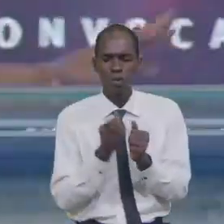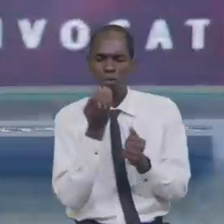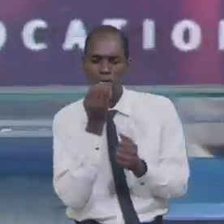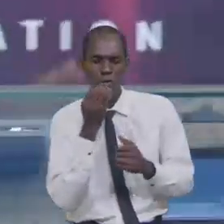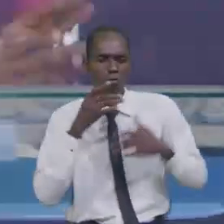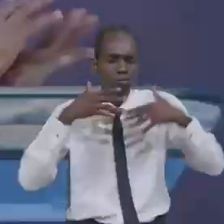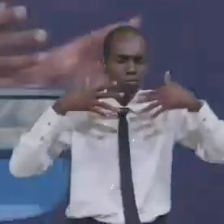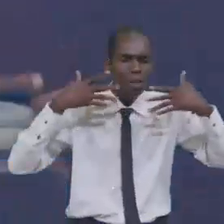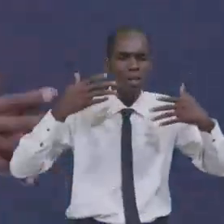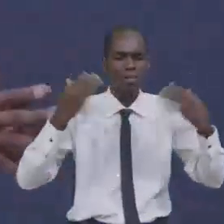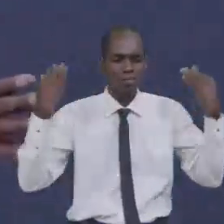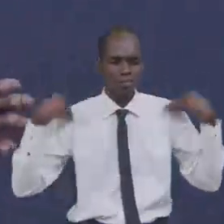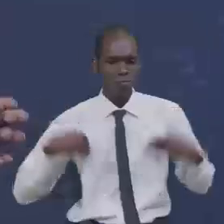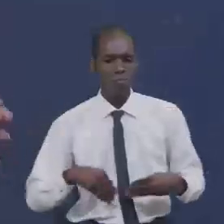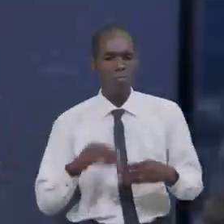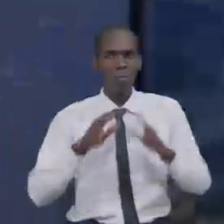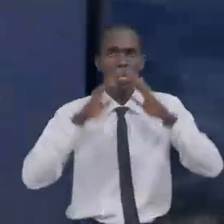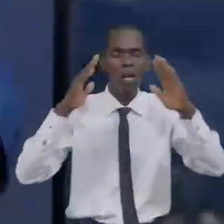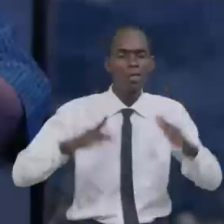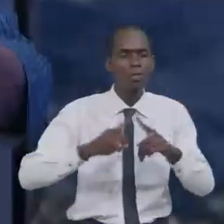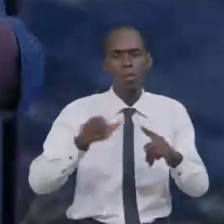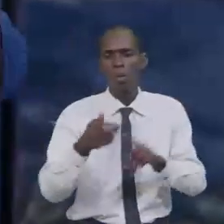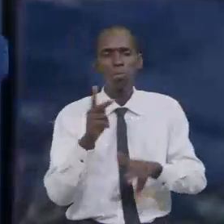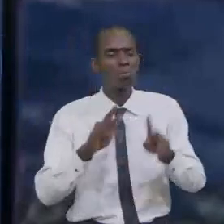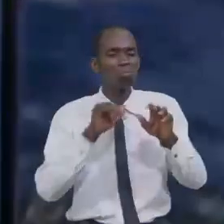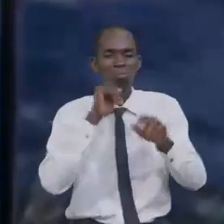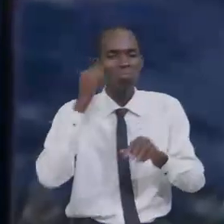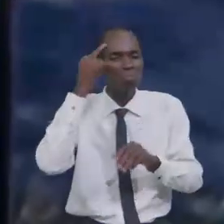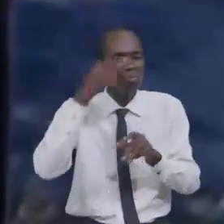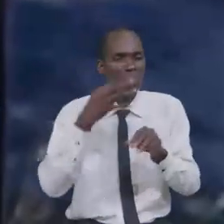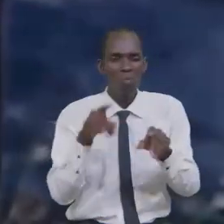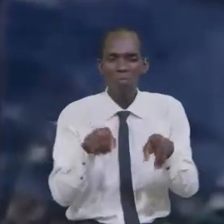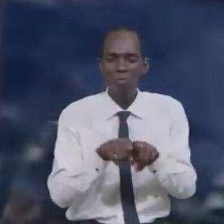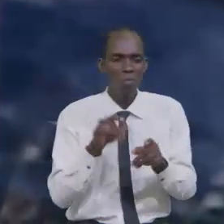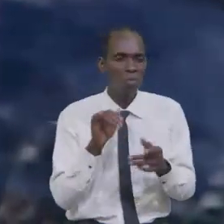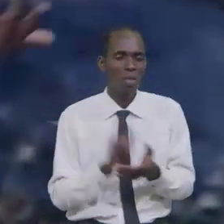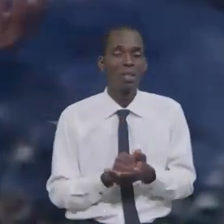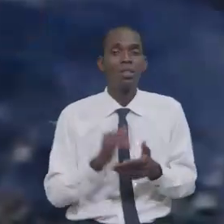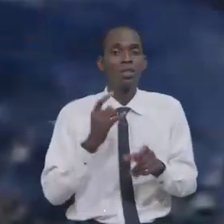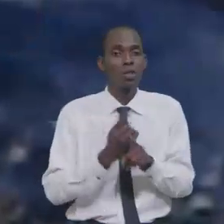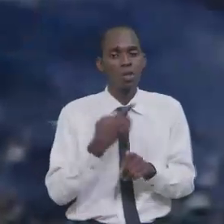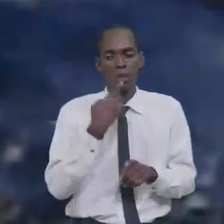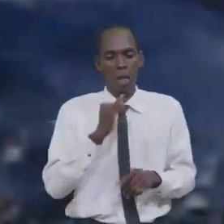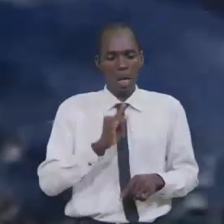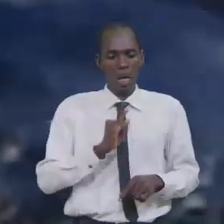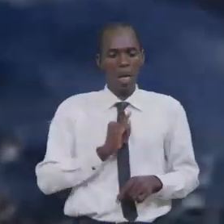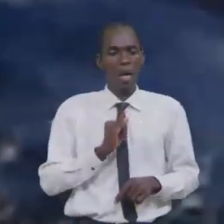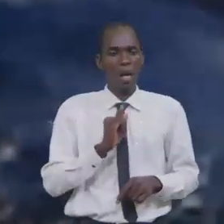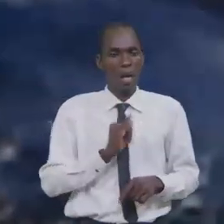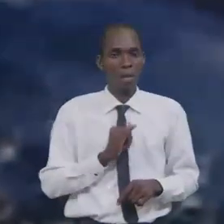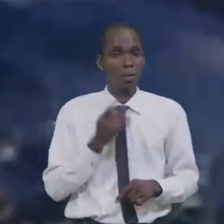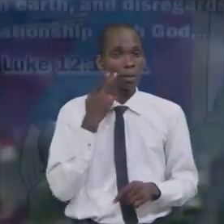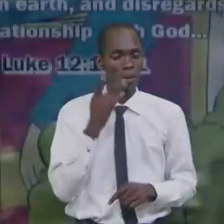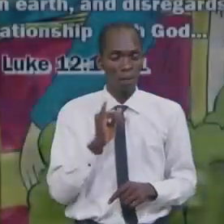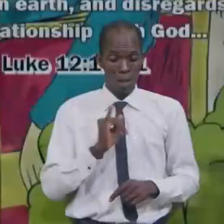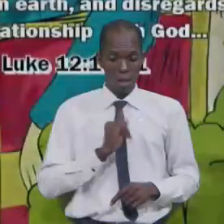No. He wasn't thinking about that. This will I do. I, another I then, I'll pull